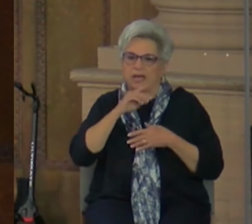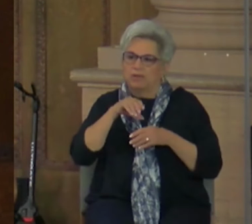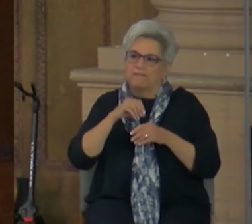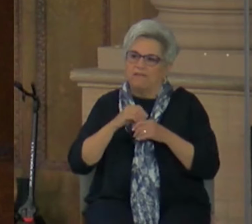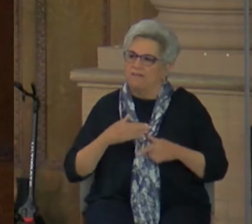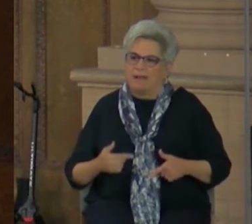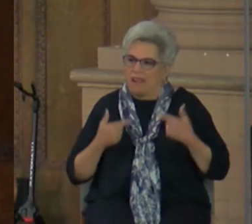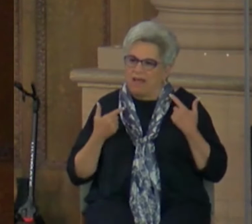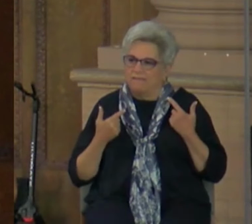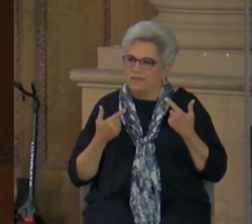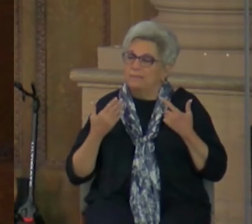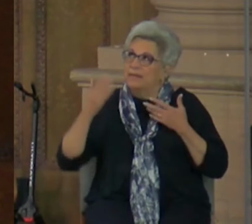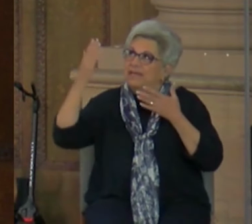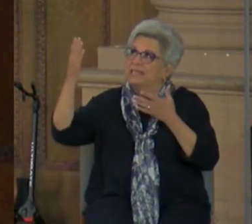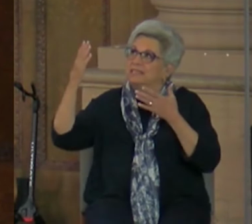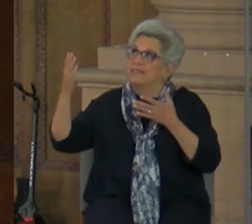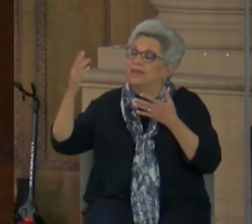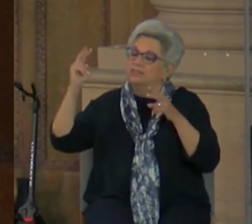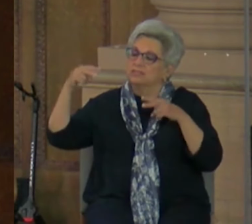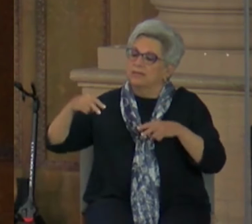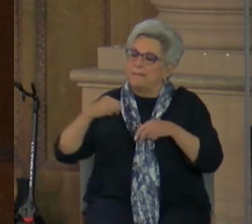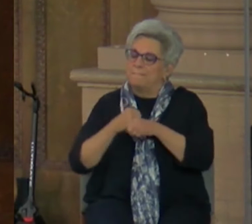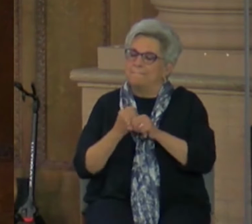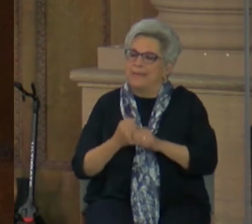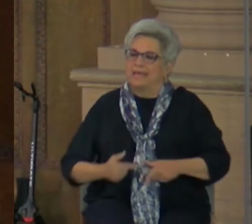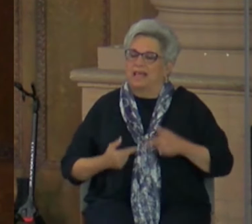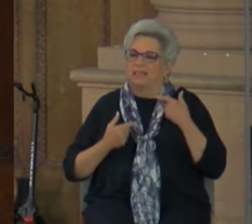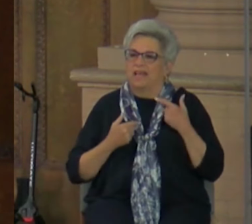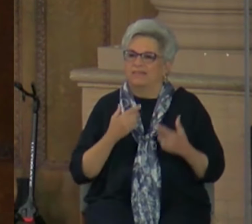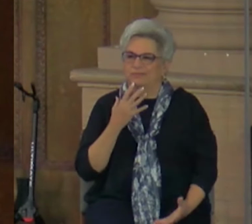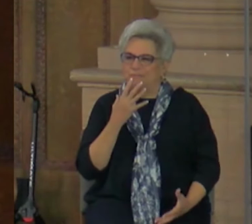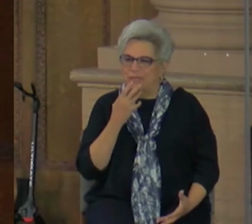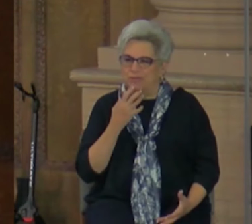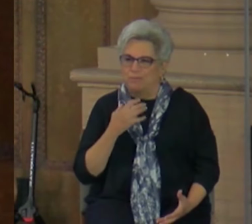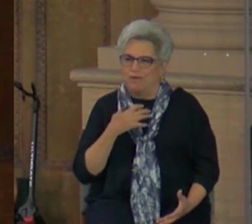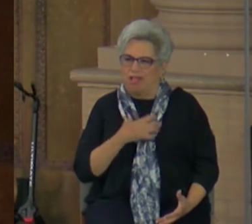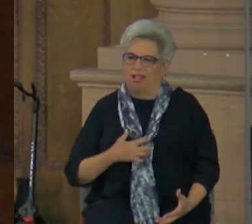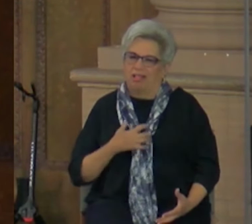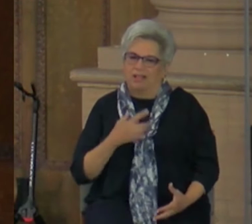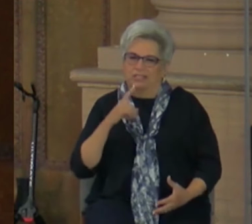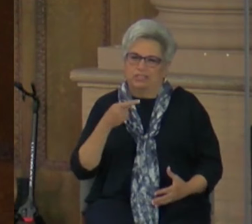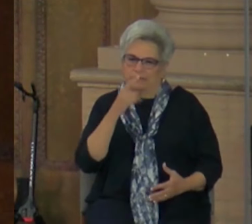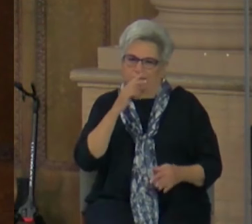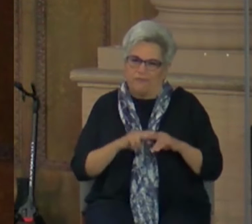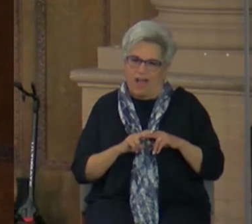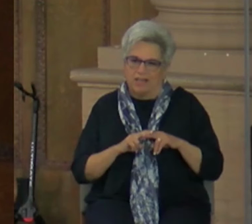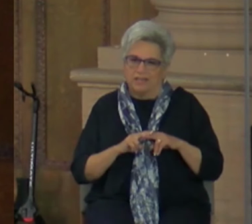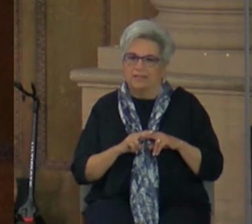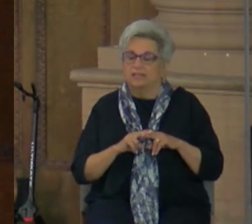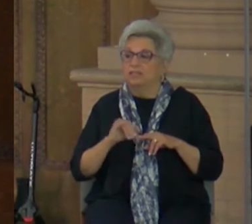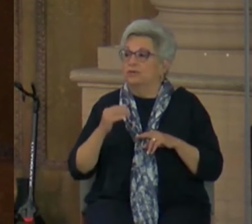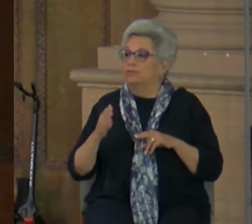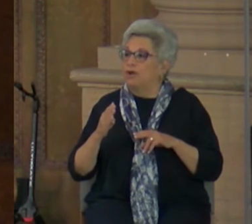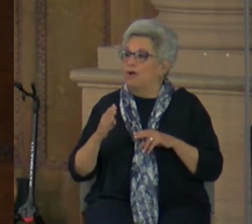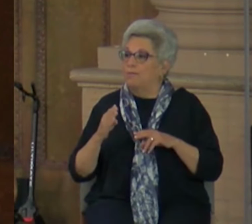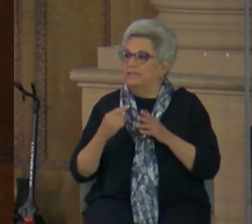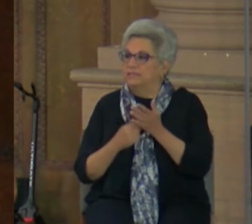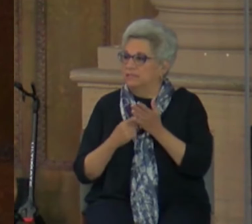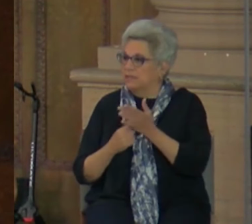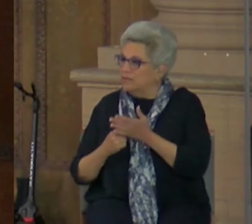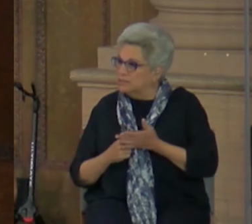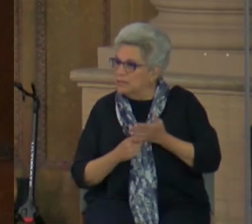that God maybe is up there making our lives miserable just for sport. And so Job, in a dialogue with his friends, pours out